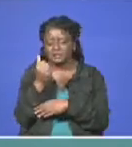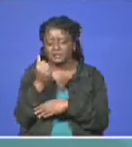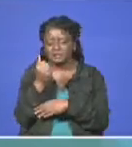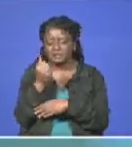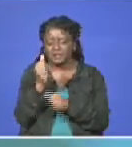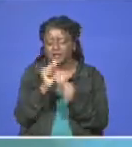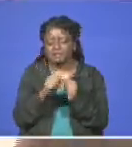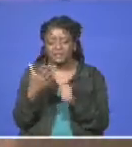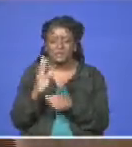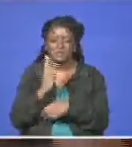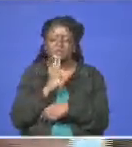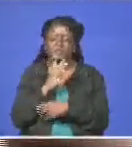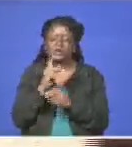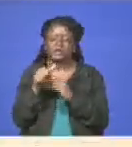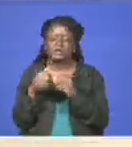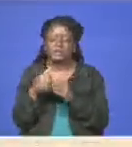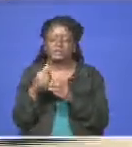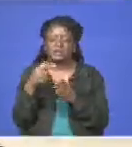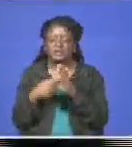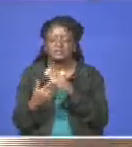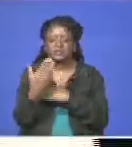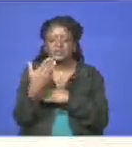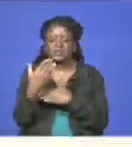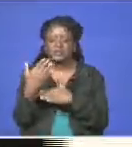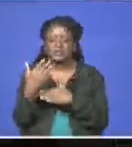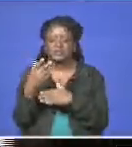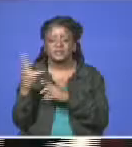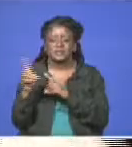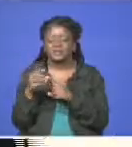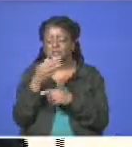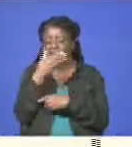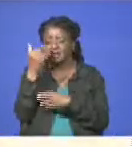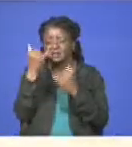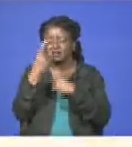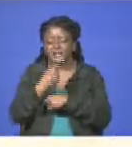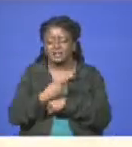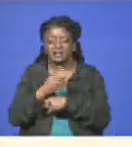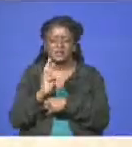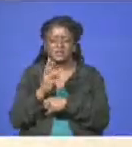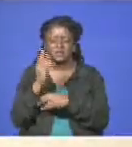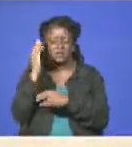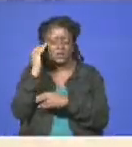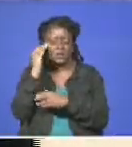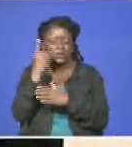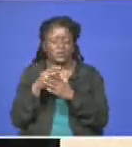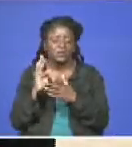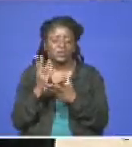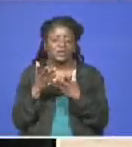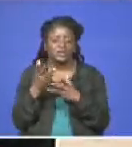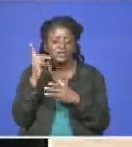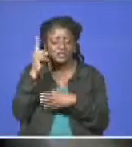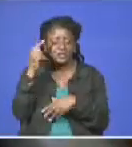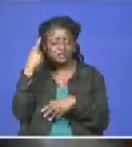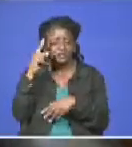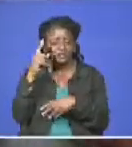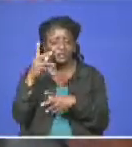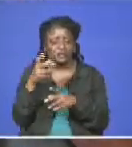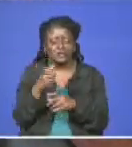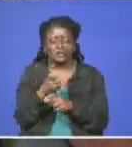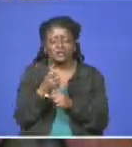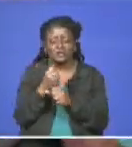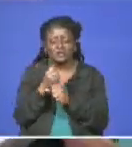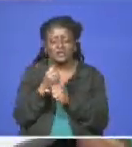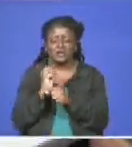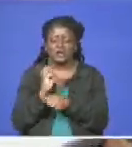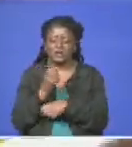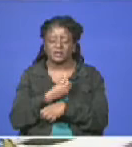Everything that we talked about this morning that we didn't do yesterday, we did much better today. We know what we want to look for. We're holding ourselves to a higher standard. We can't